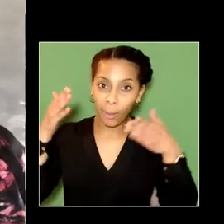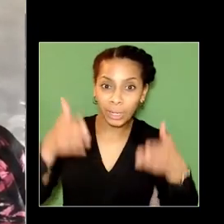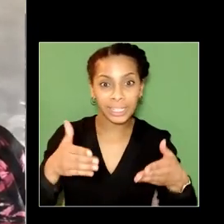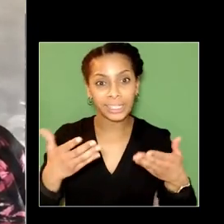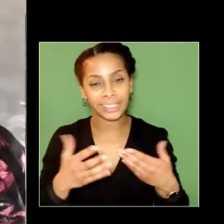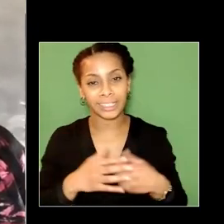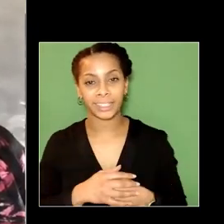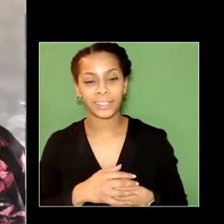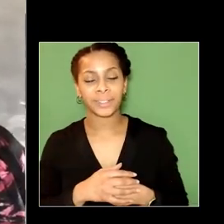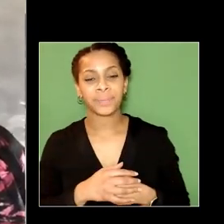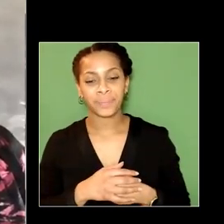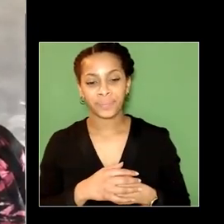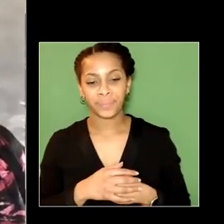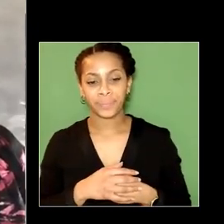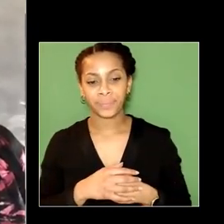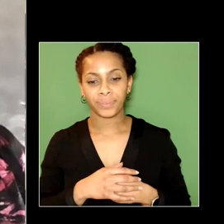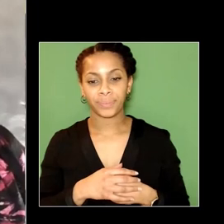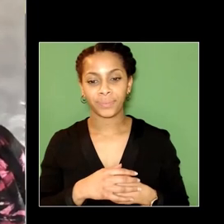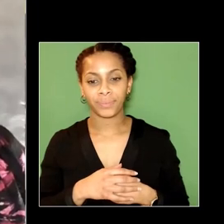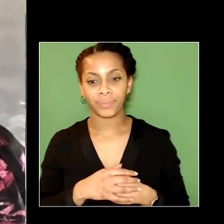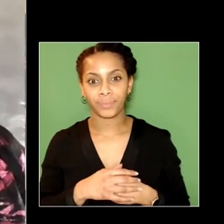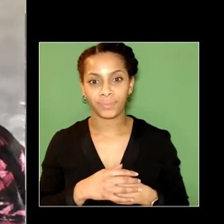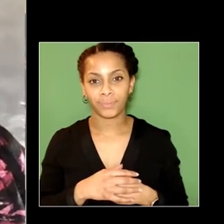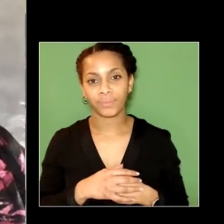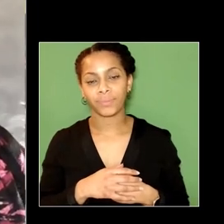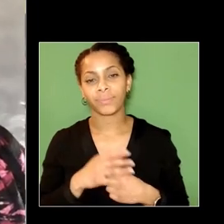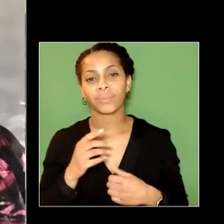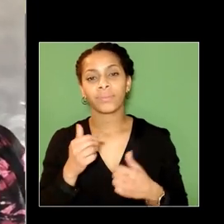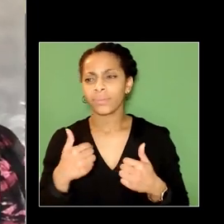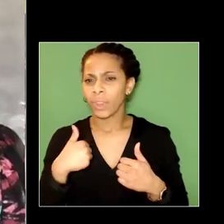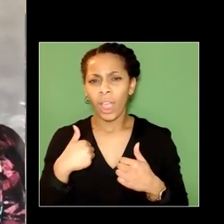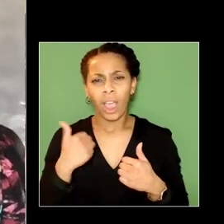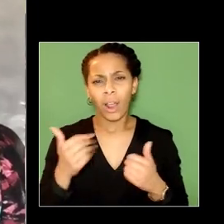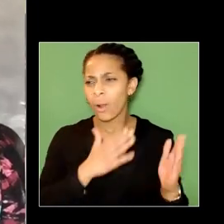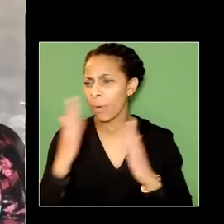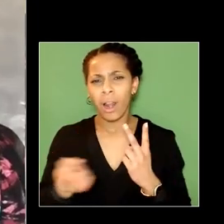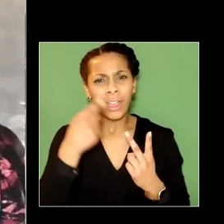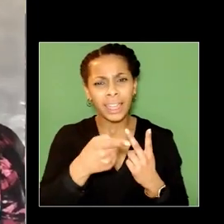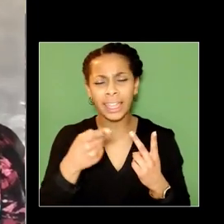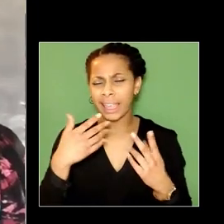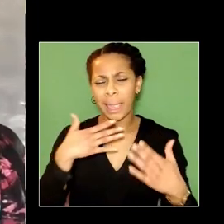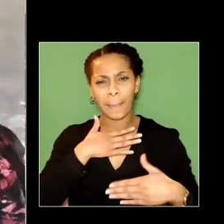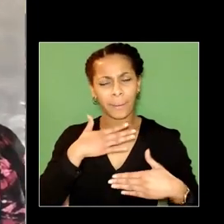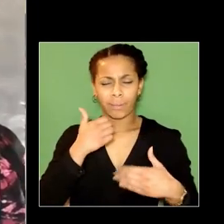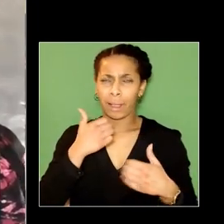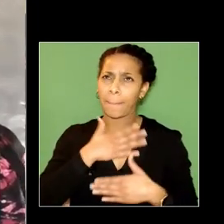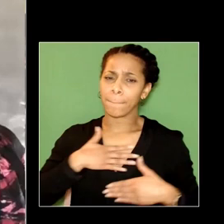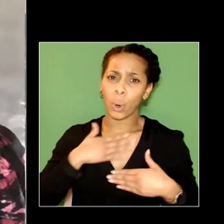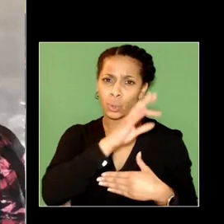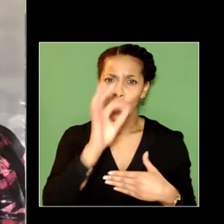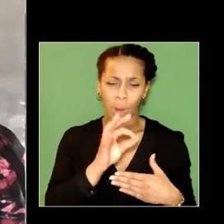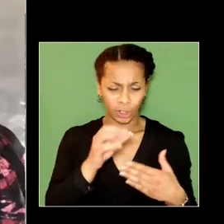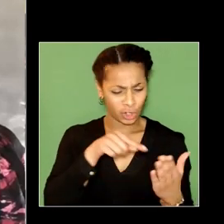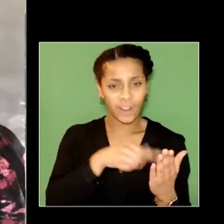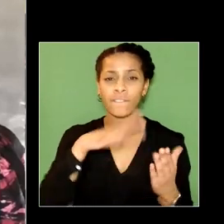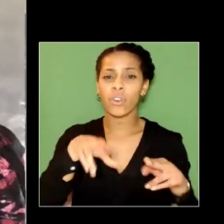So I'm going to move you to another actually quite emotional question. We've had some wonderful, wonderful questions in. This is from Francesca Hayes. And